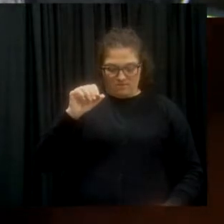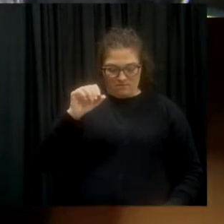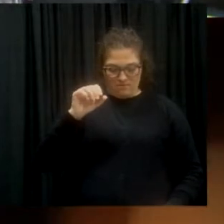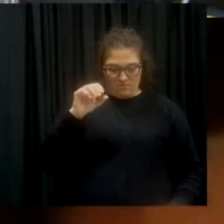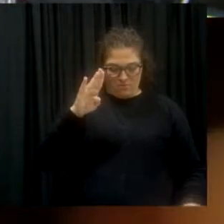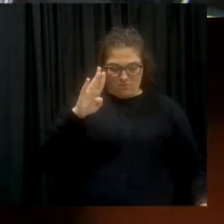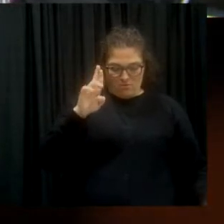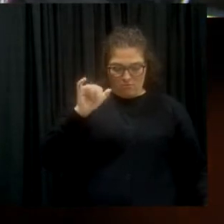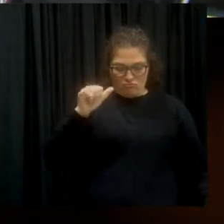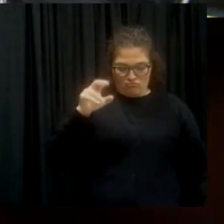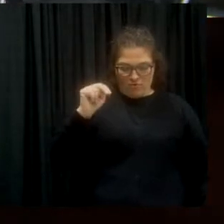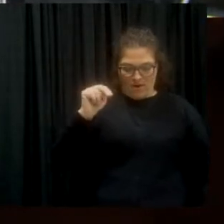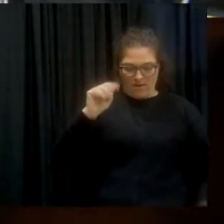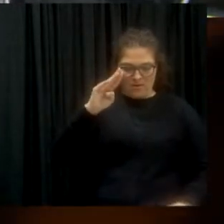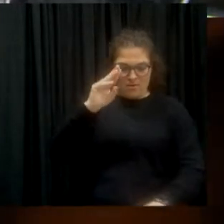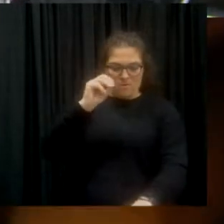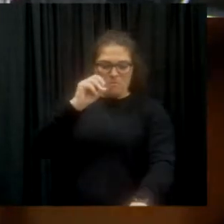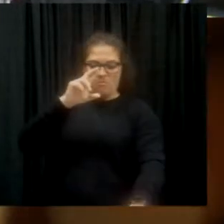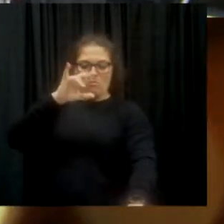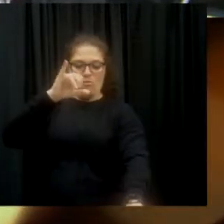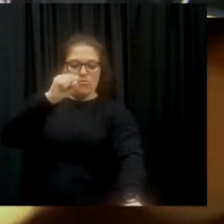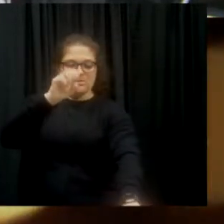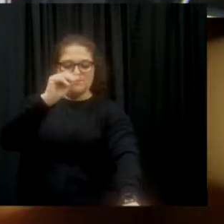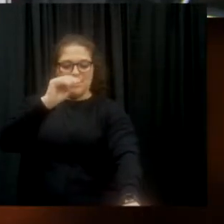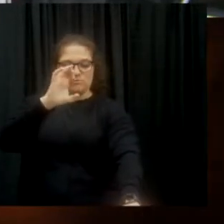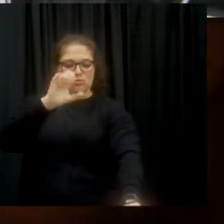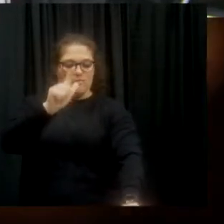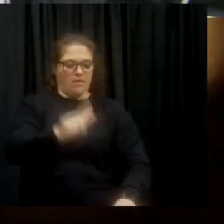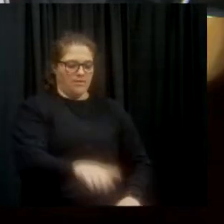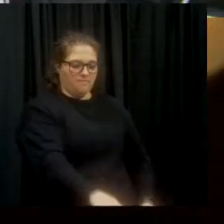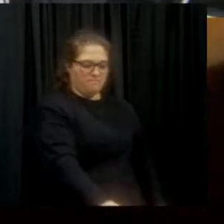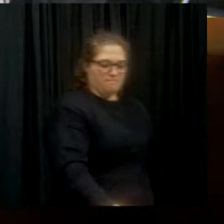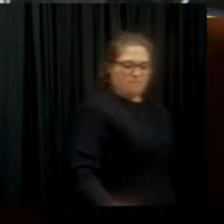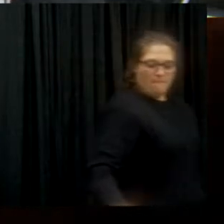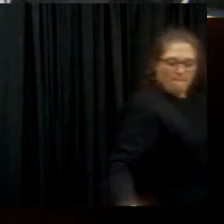Brian Morris, magna cum laude.